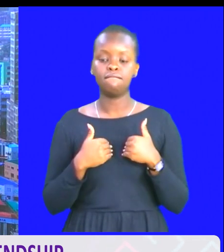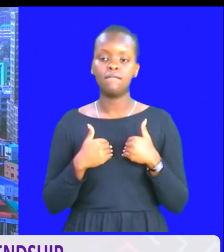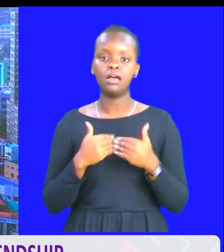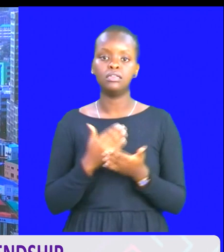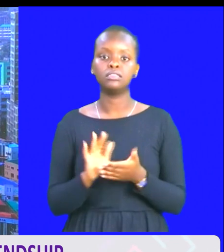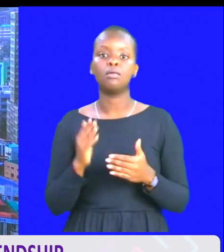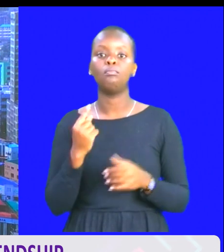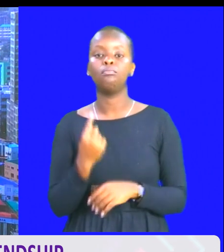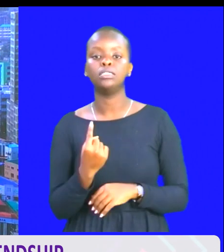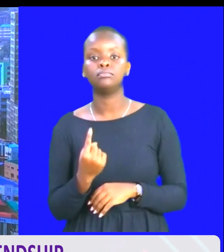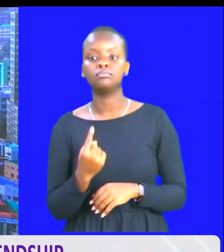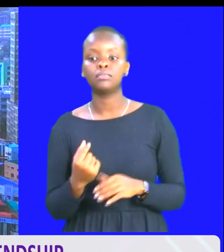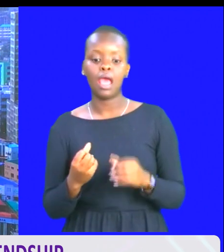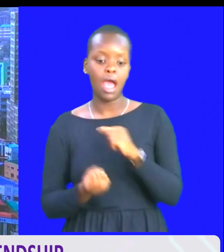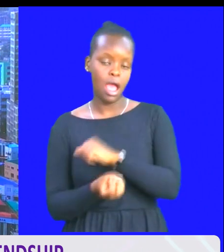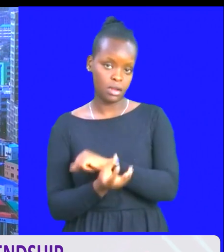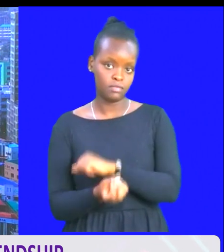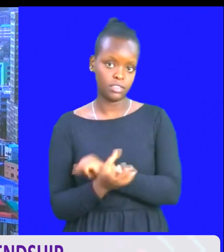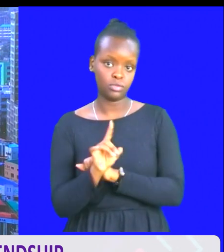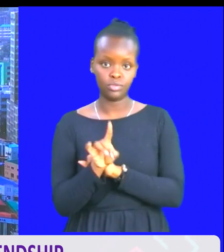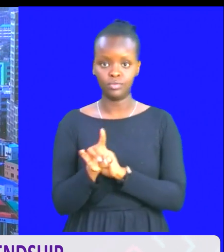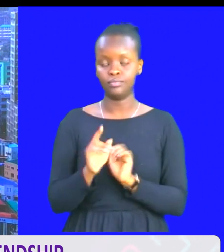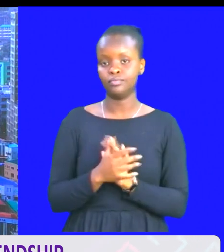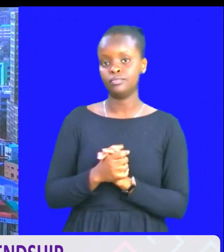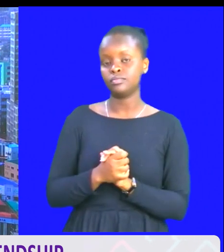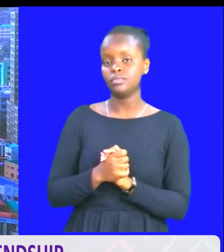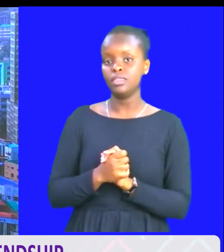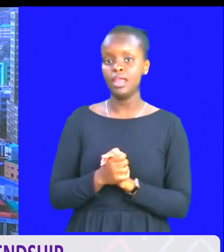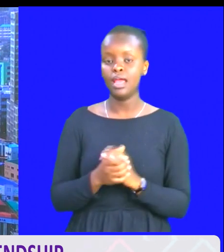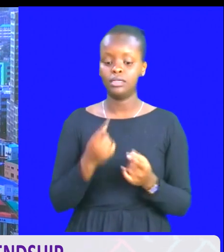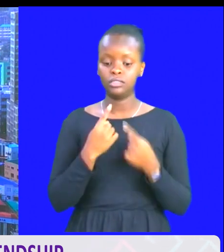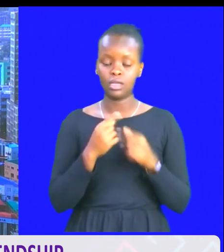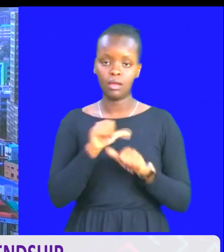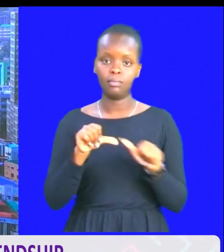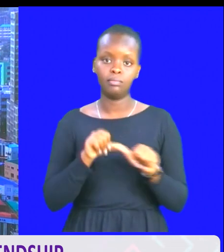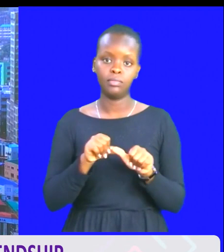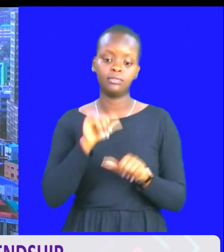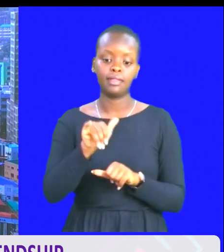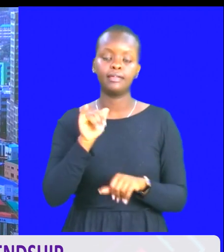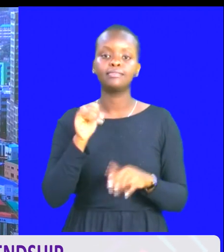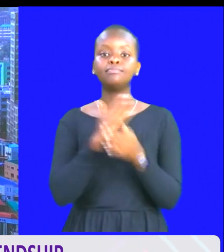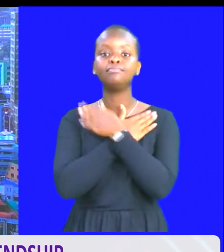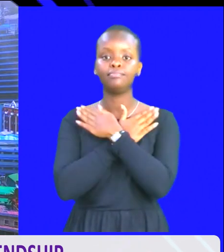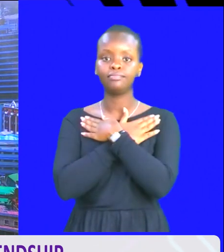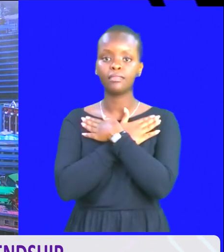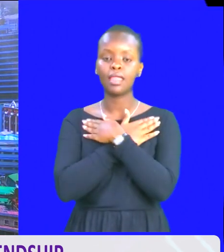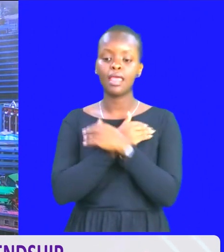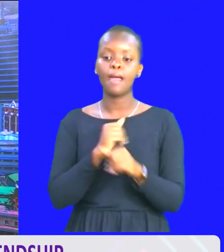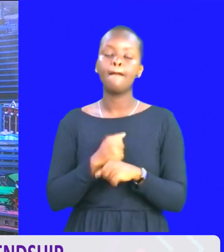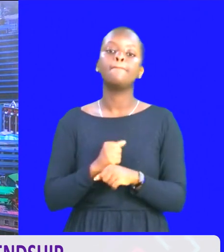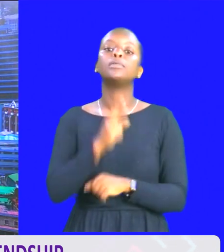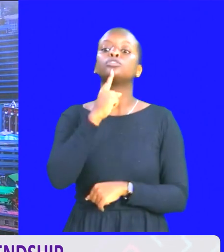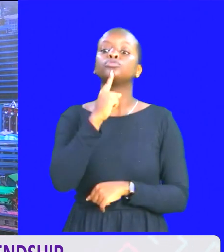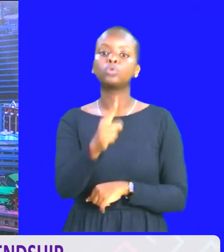Pia, one thing that I want to talk about tonight, the fact that as much as we're talking about having that particular friend, make sure you're that friend as